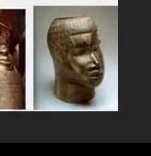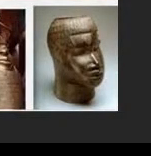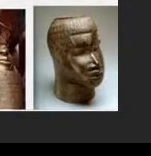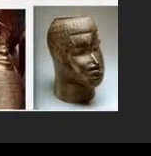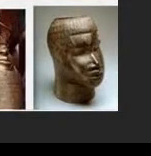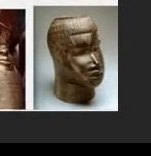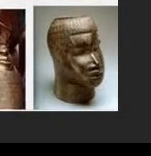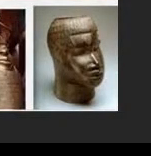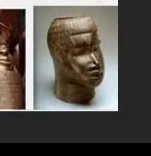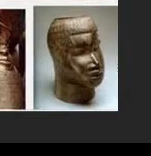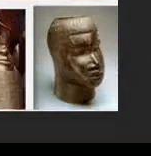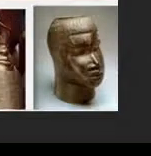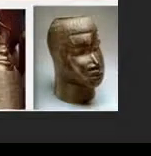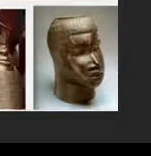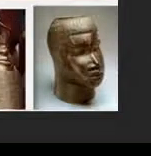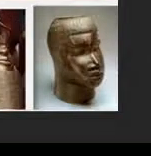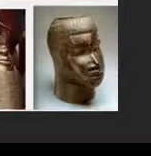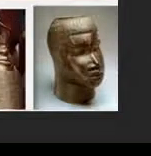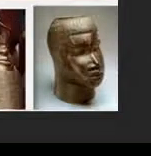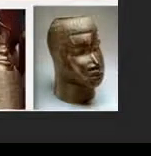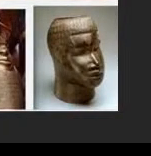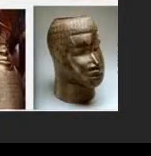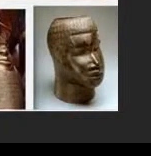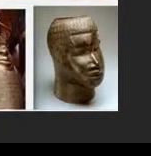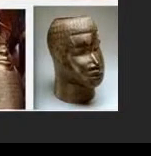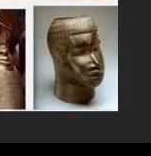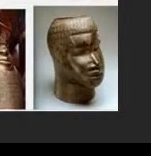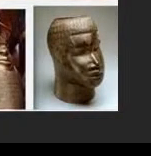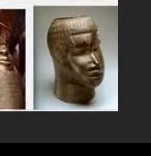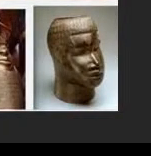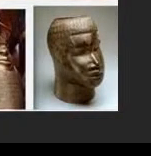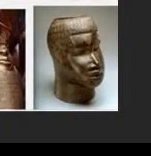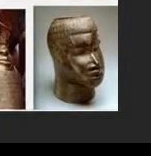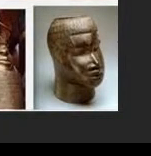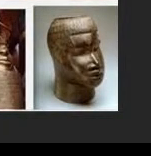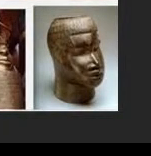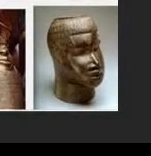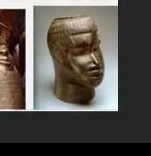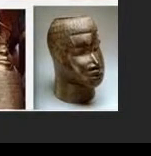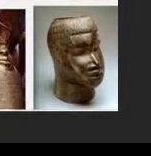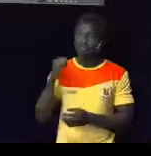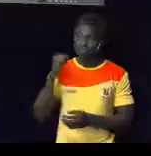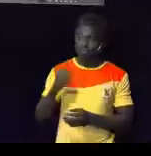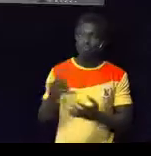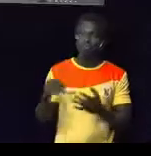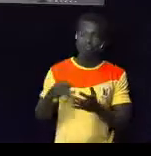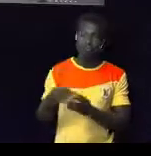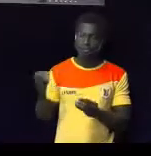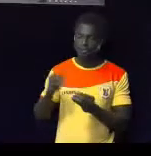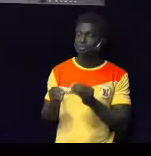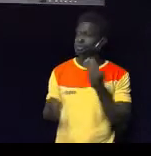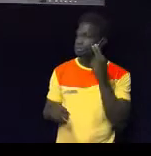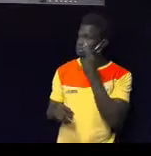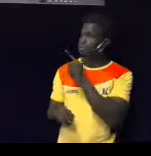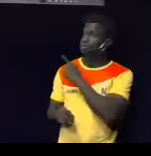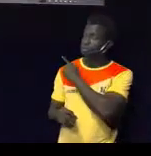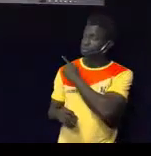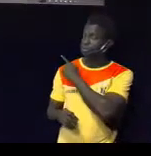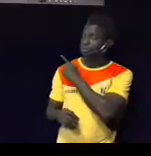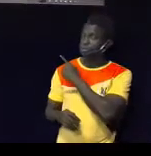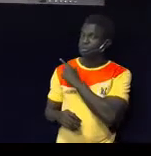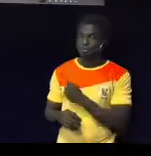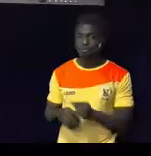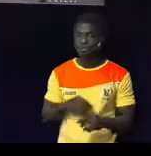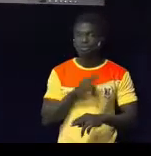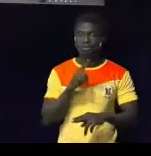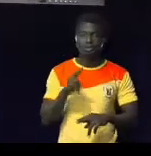our artifacts to their country. So if they can cherish it, we should cherish it more. Now, this is